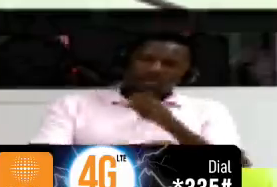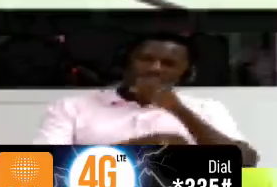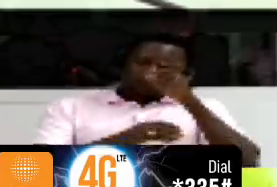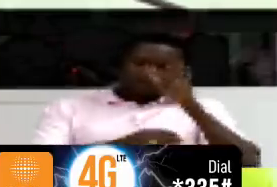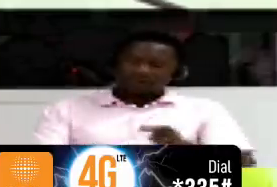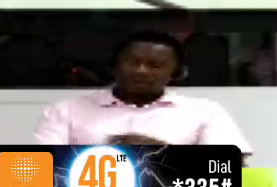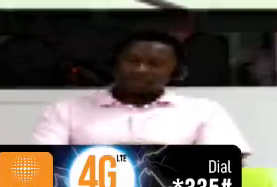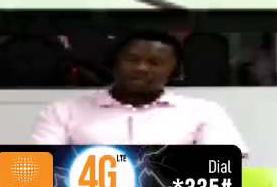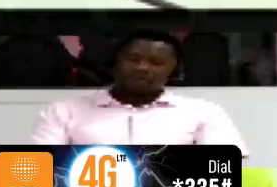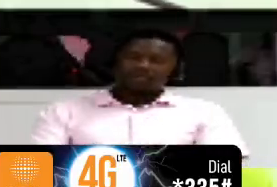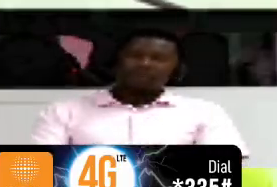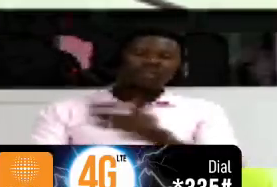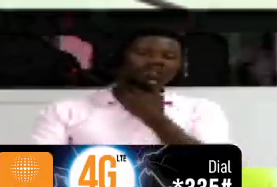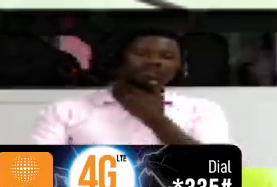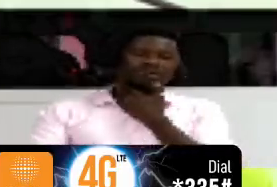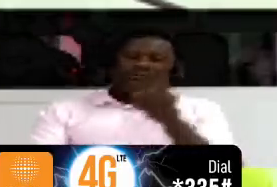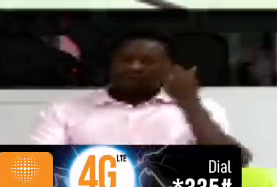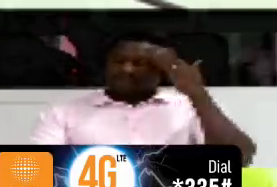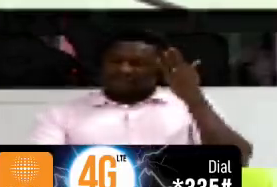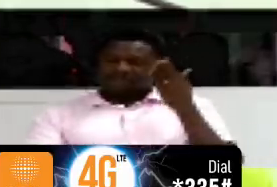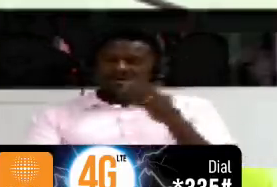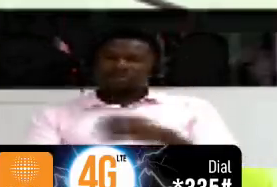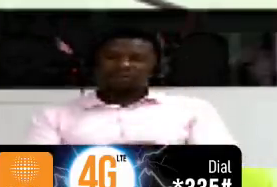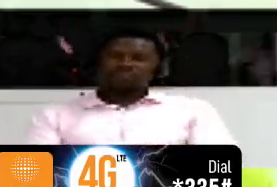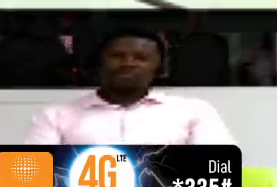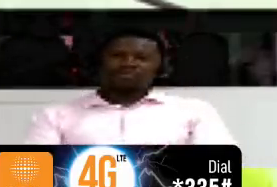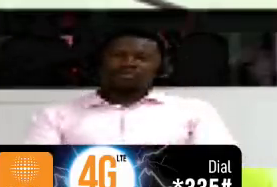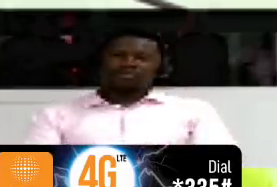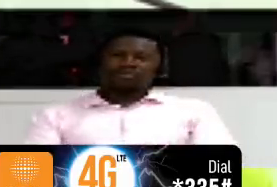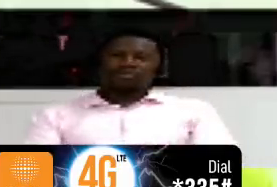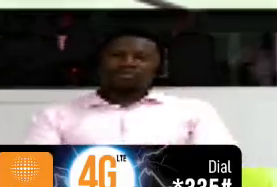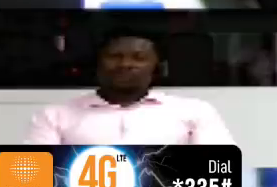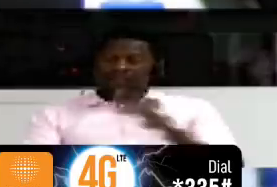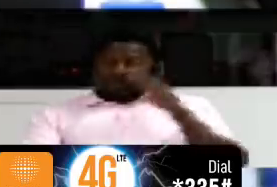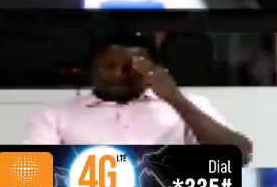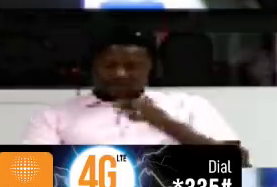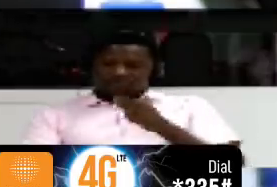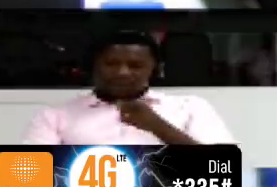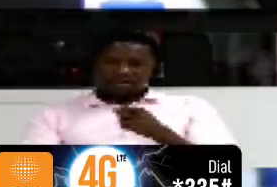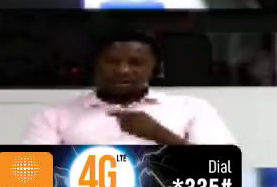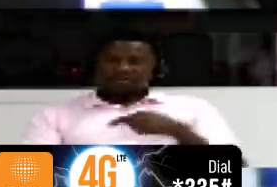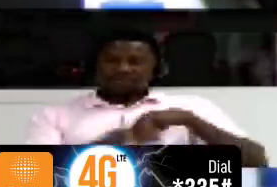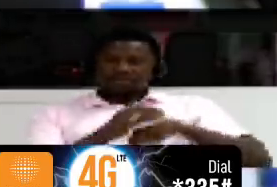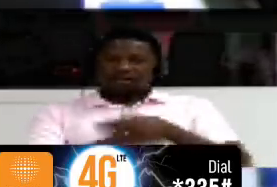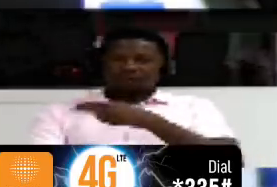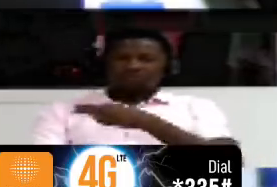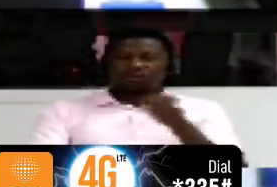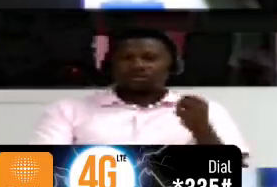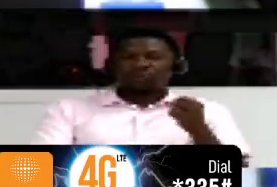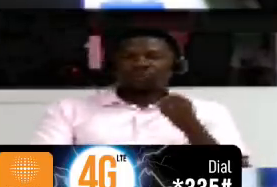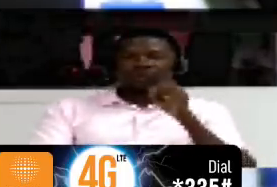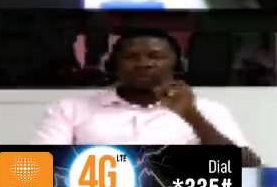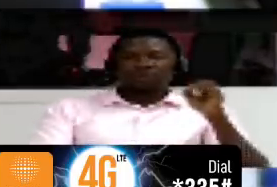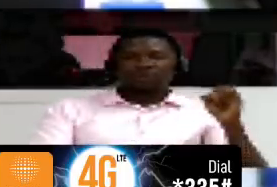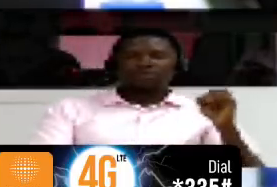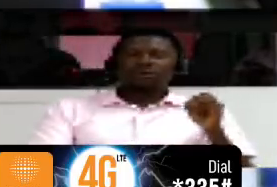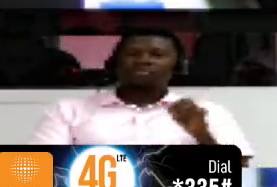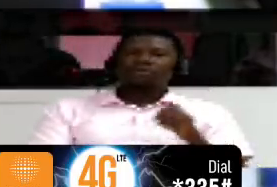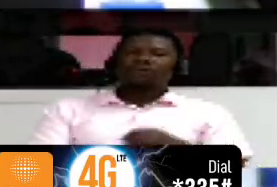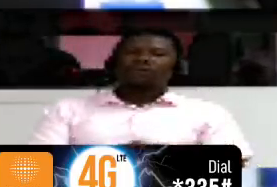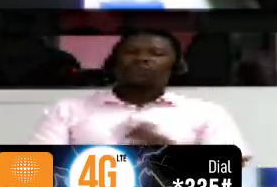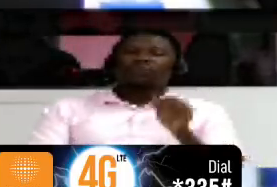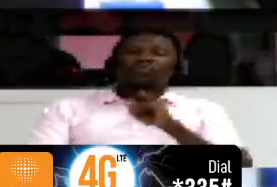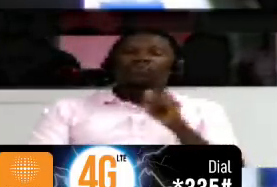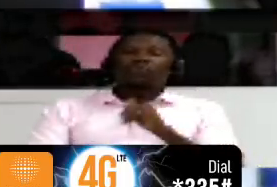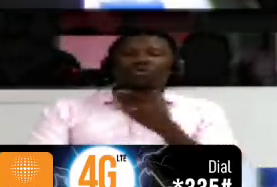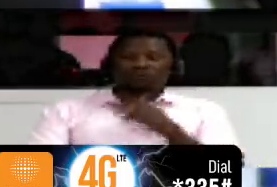forget. Okay. Thank you for that. So in 2000, I want to take your mind back to the year 2000, which